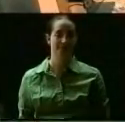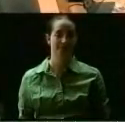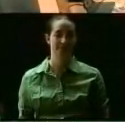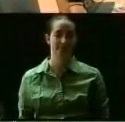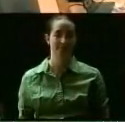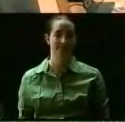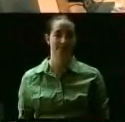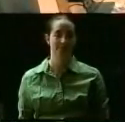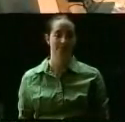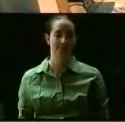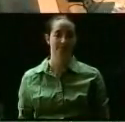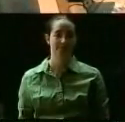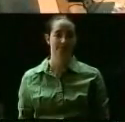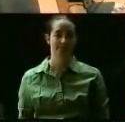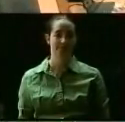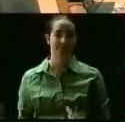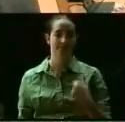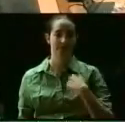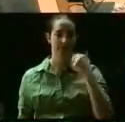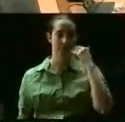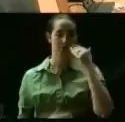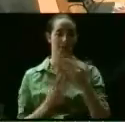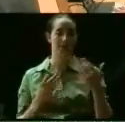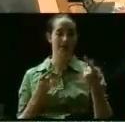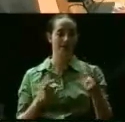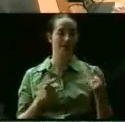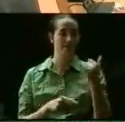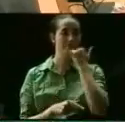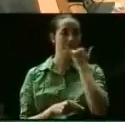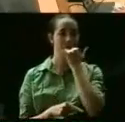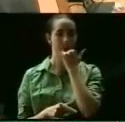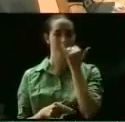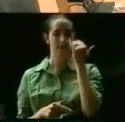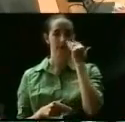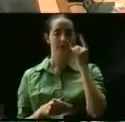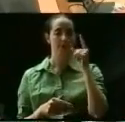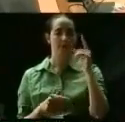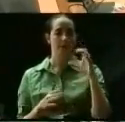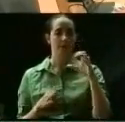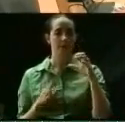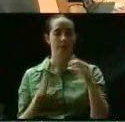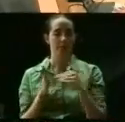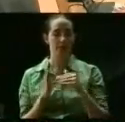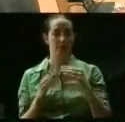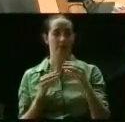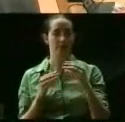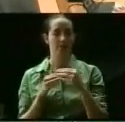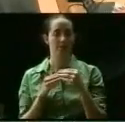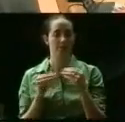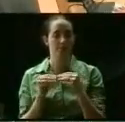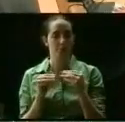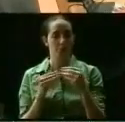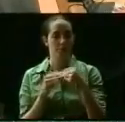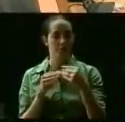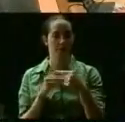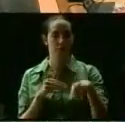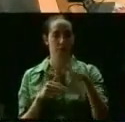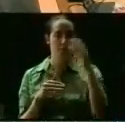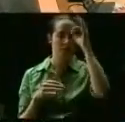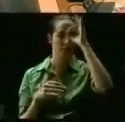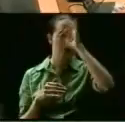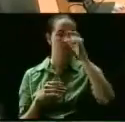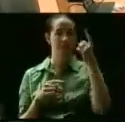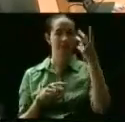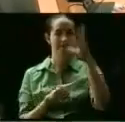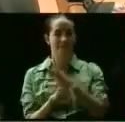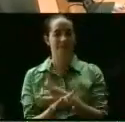I know of things that are going on that are wrong. I know of at least $100,000 more that y'all don't know about. It's been 6